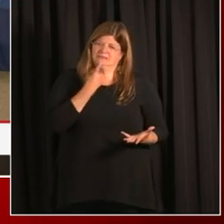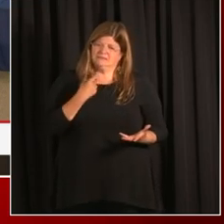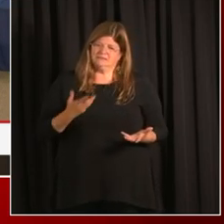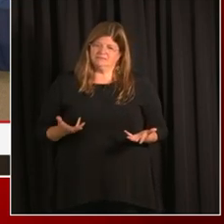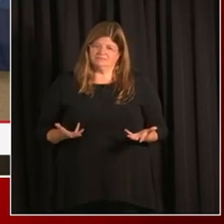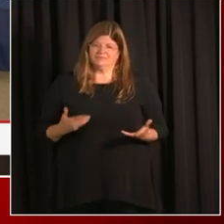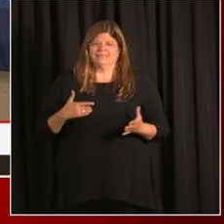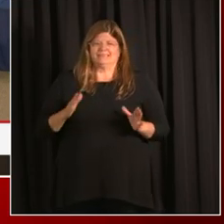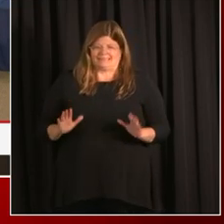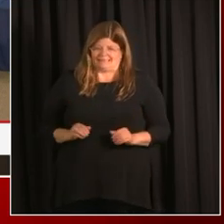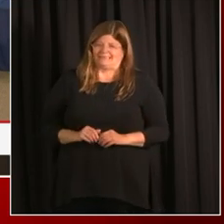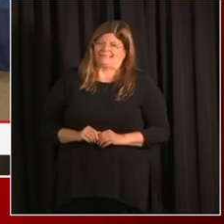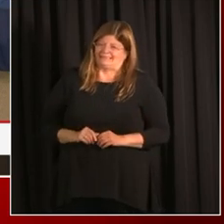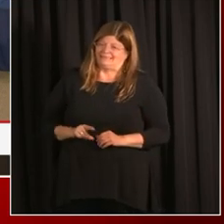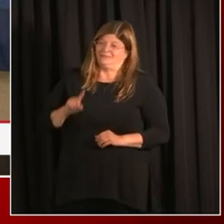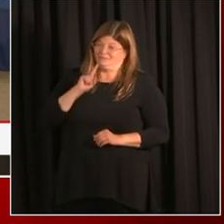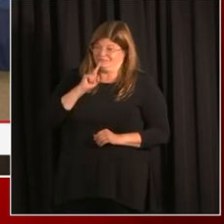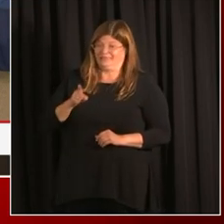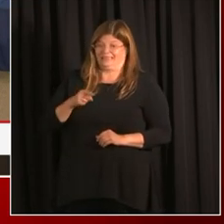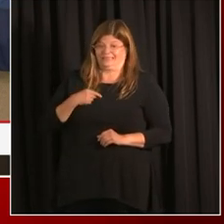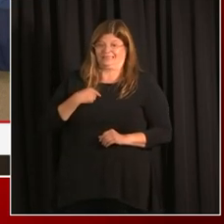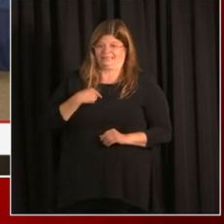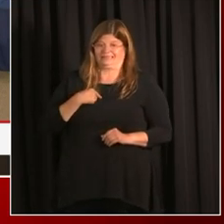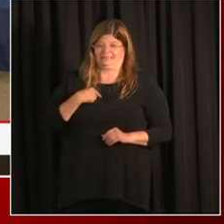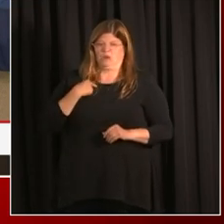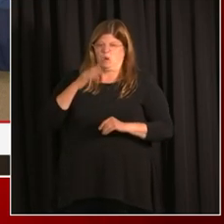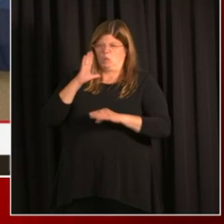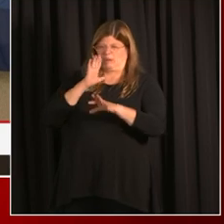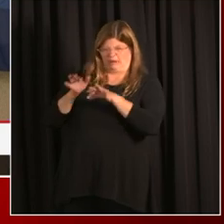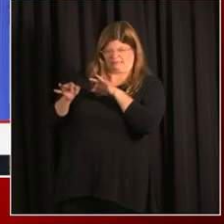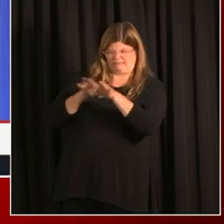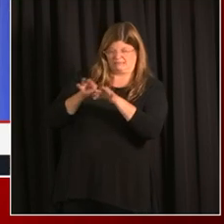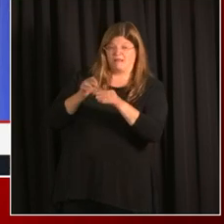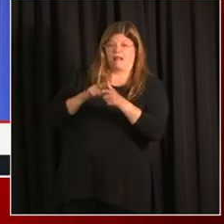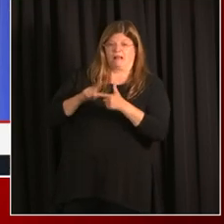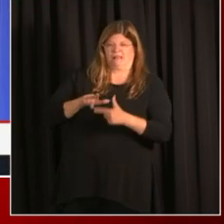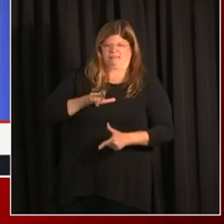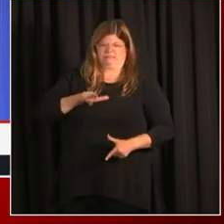So I can start to answer that, and Director Rodriguez